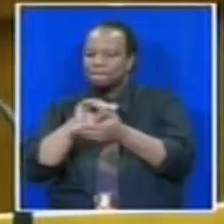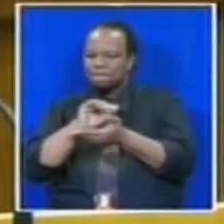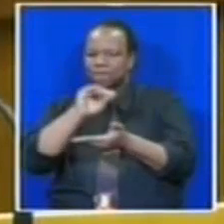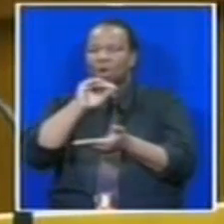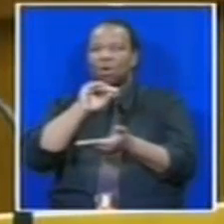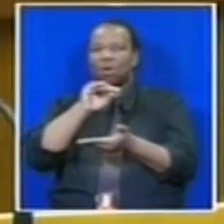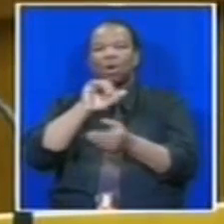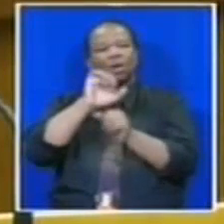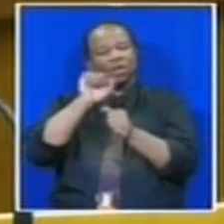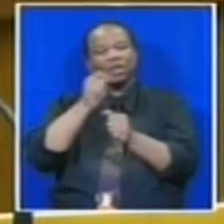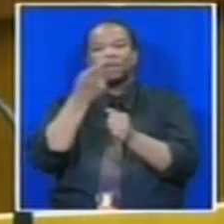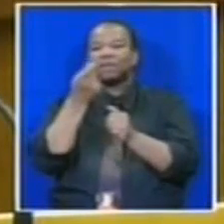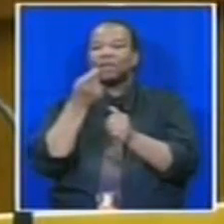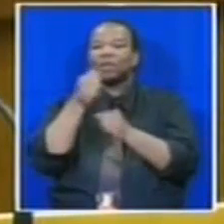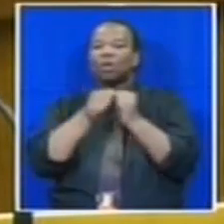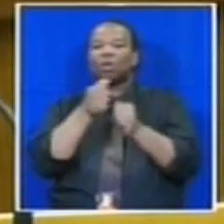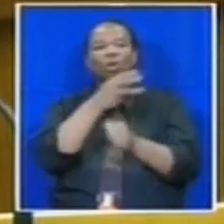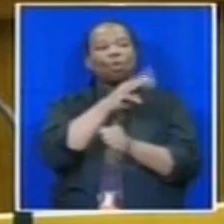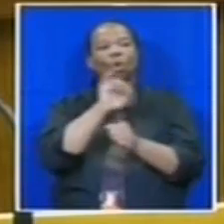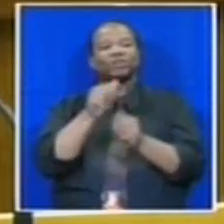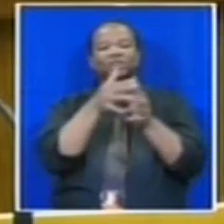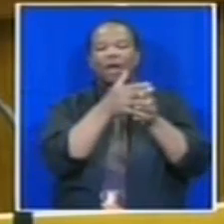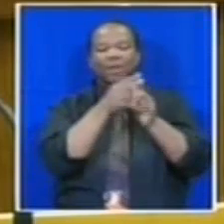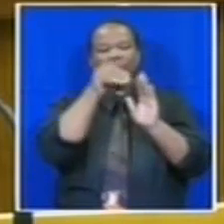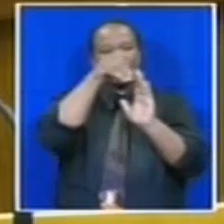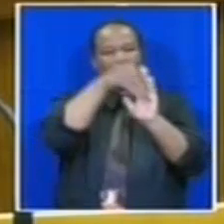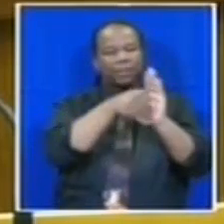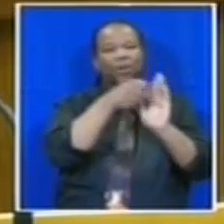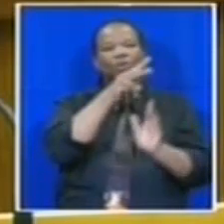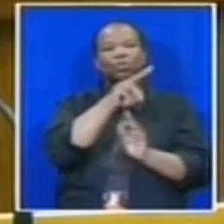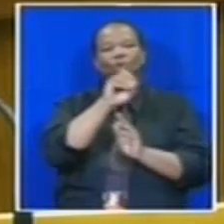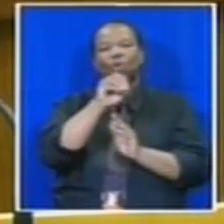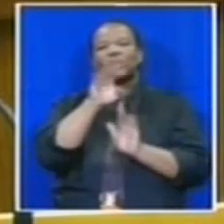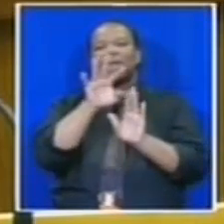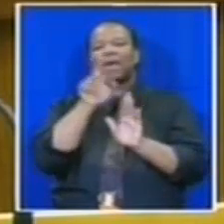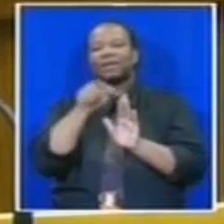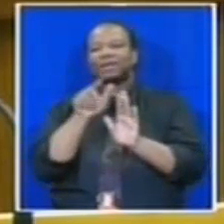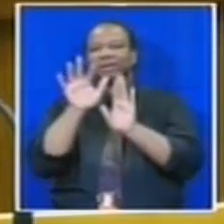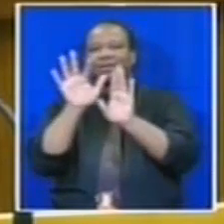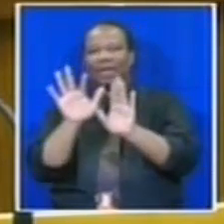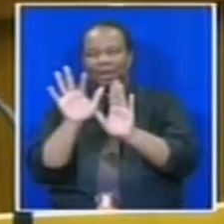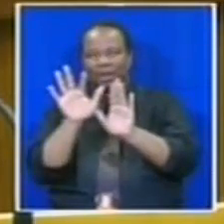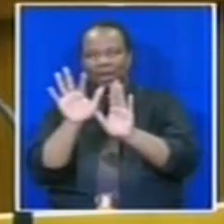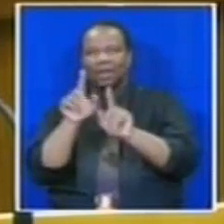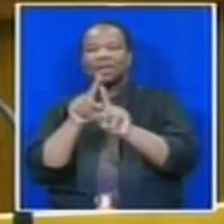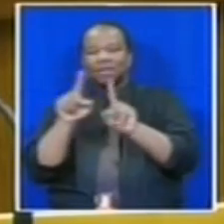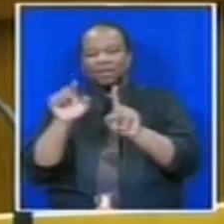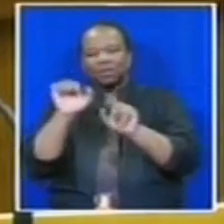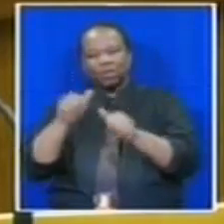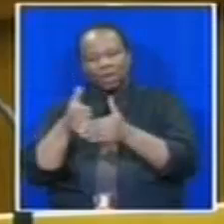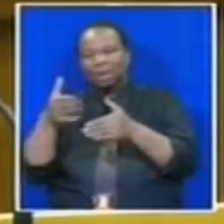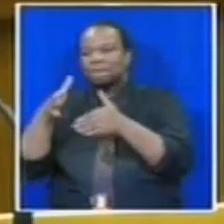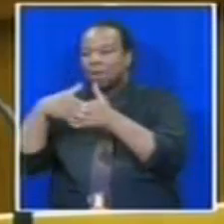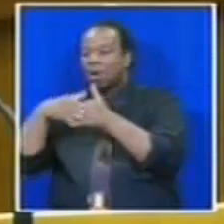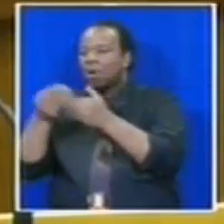Great Recession from Wall Street. In 2009 and 2010, we were able to respond with an expansionary budget